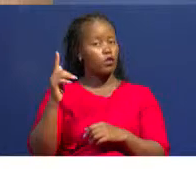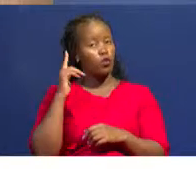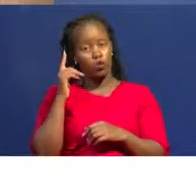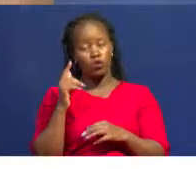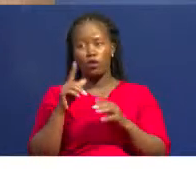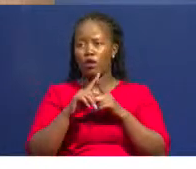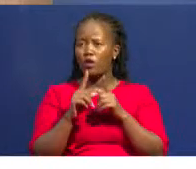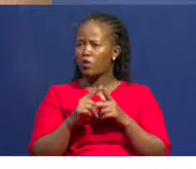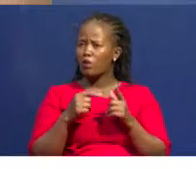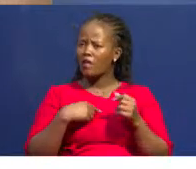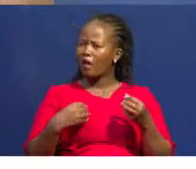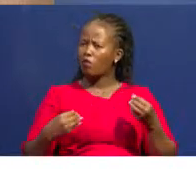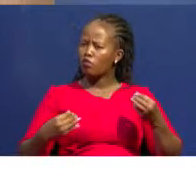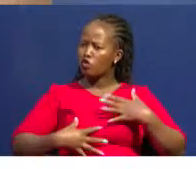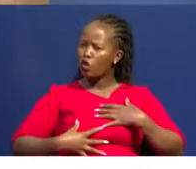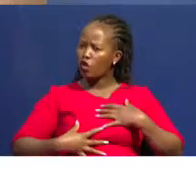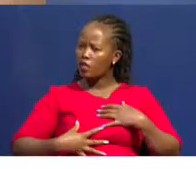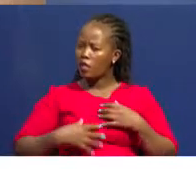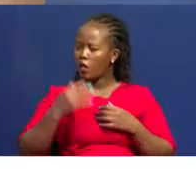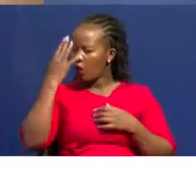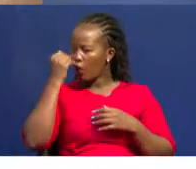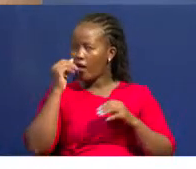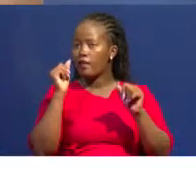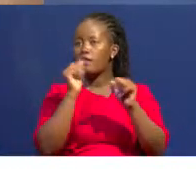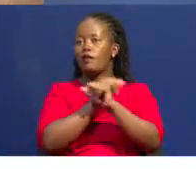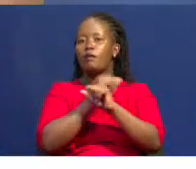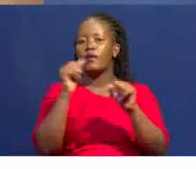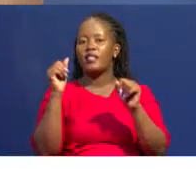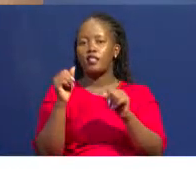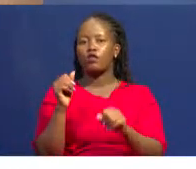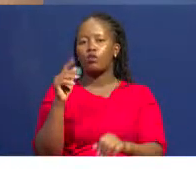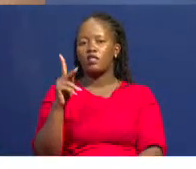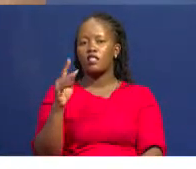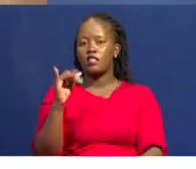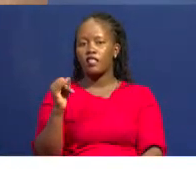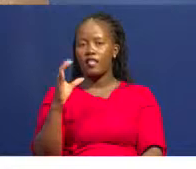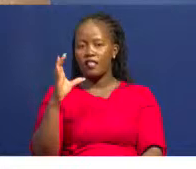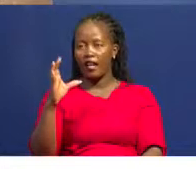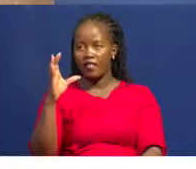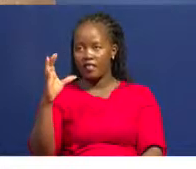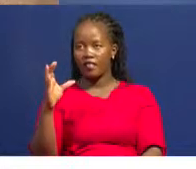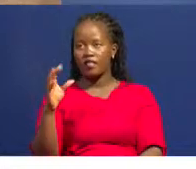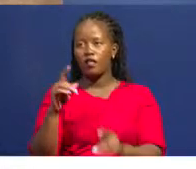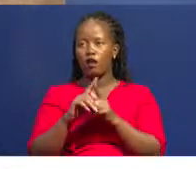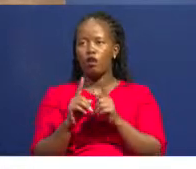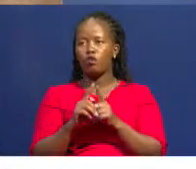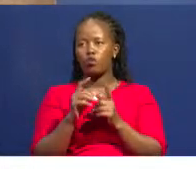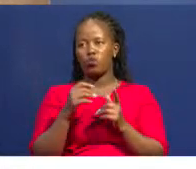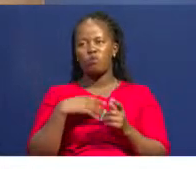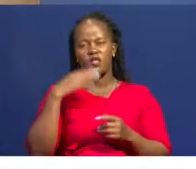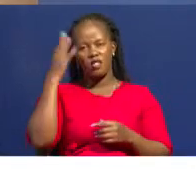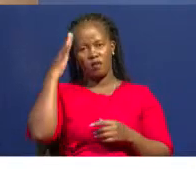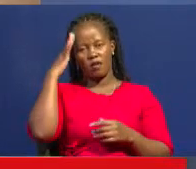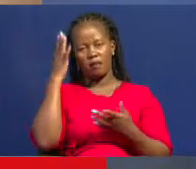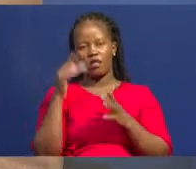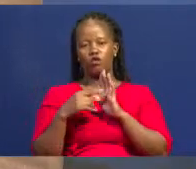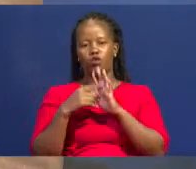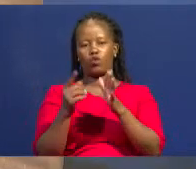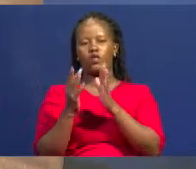was shocked because the president is the one who was in KICC, and electrical buses there and